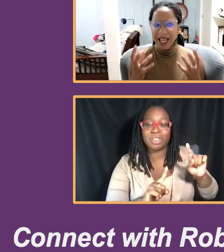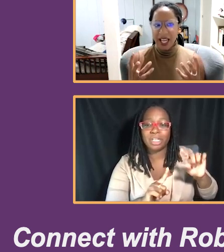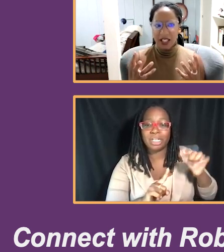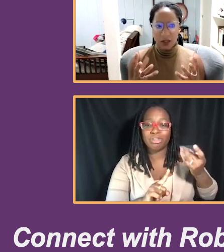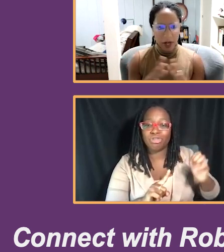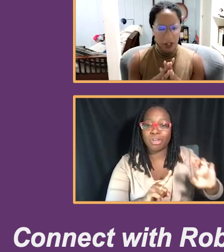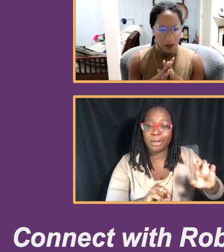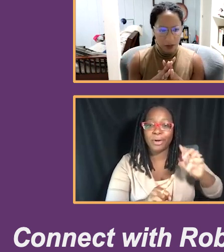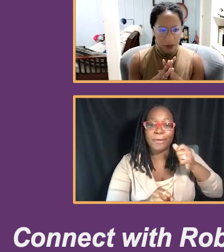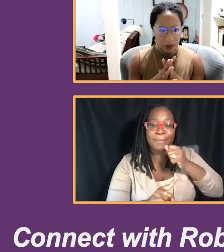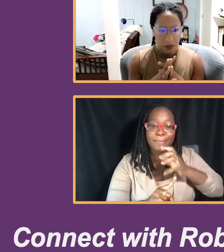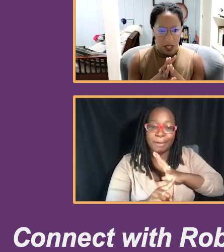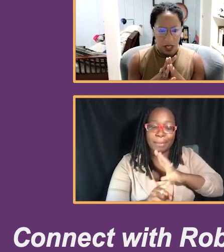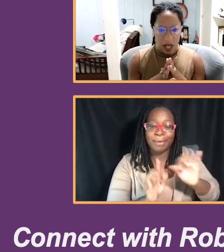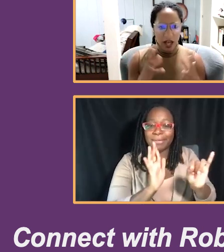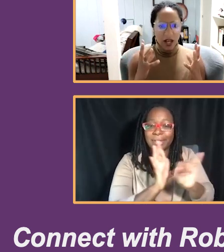experience and anti-oppression.